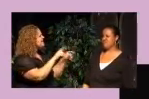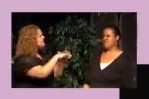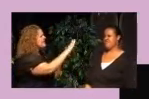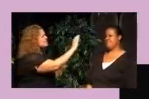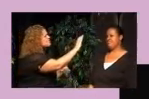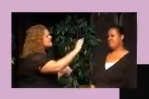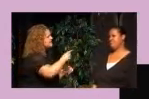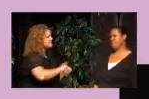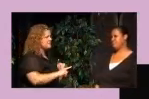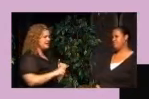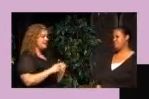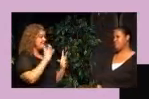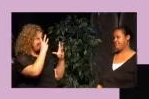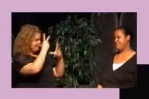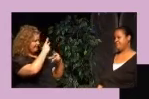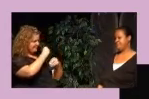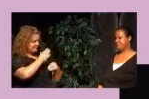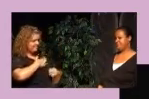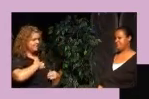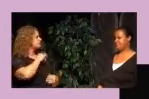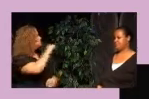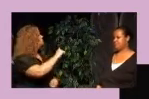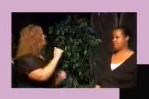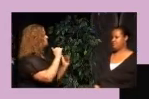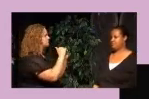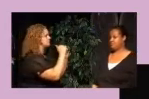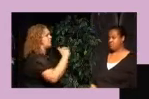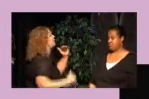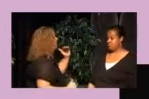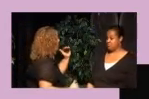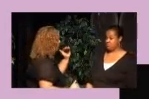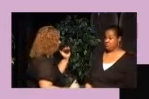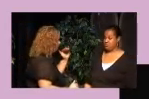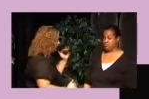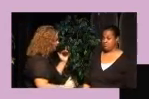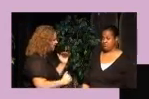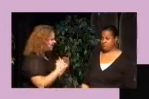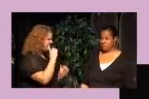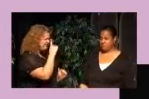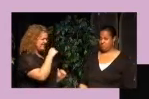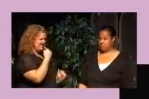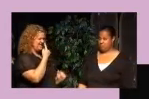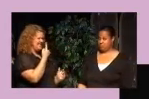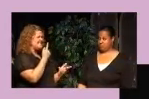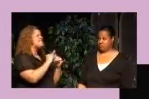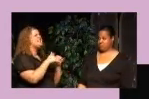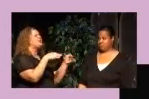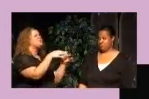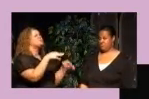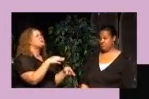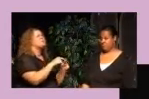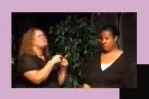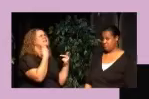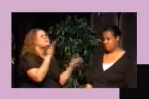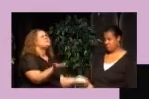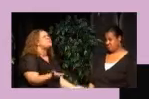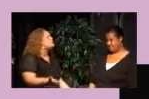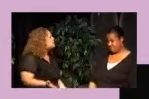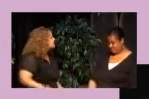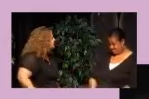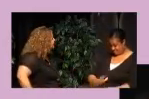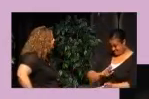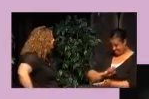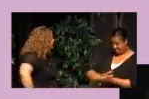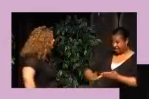Carissa's, but a visage not as lovely as mine either. It's a face that we'd be hard pressed to describe. But it's not a